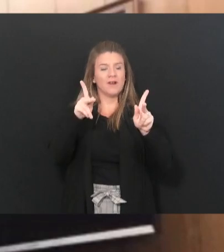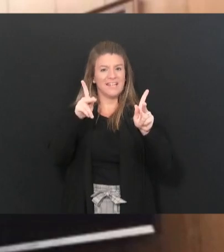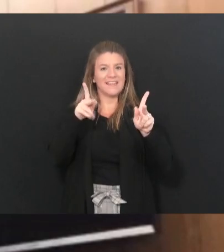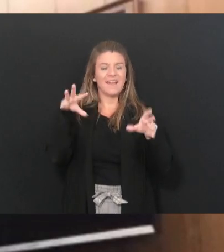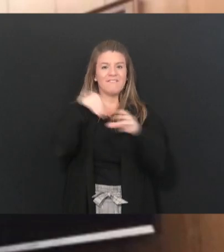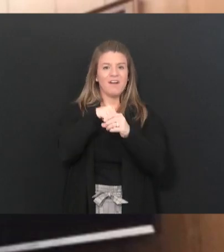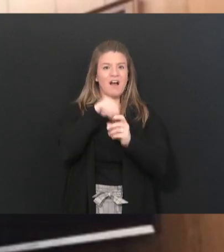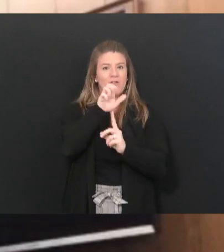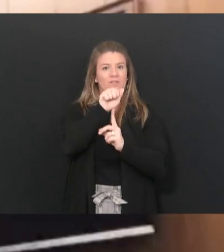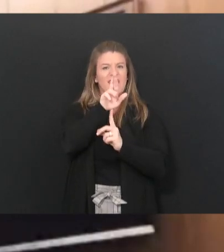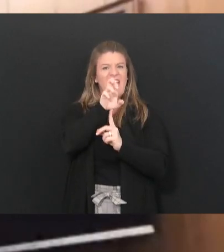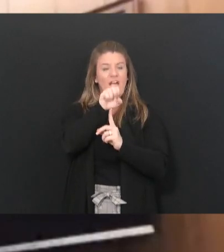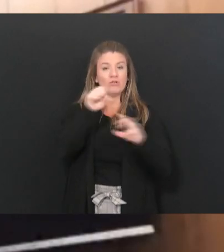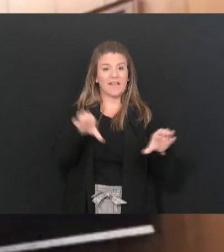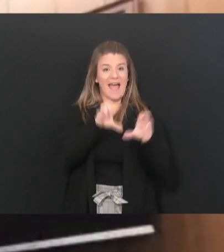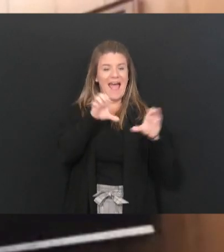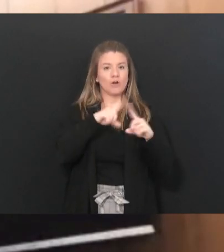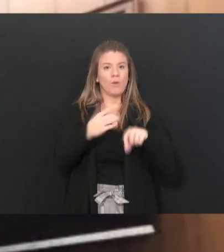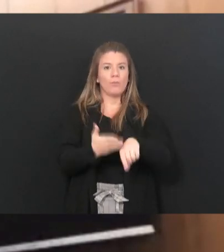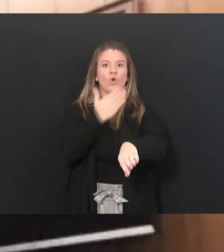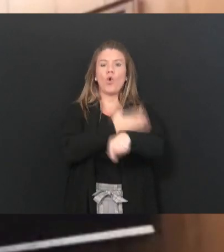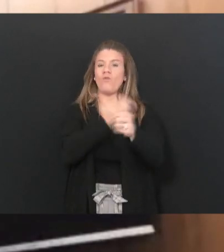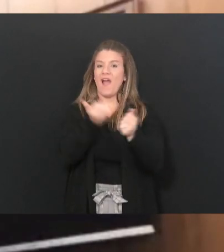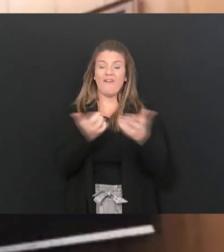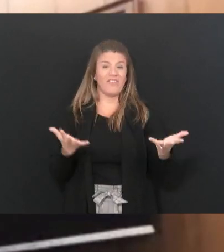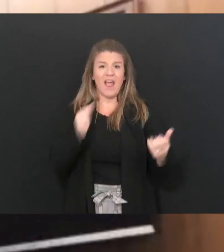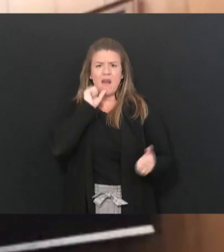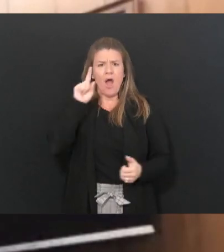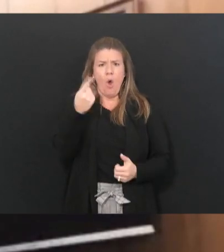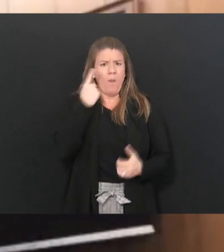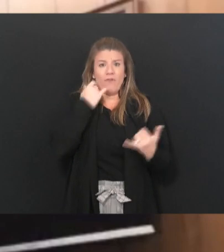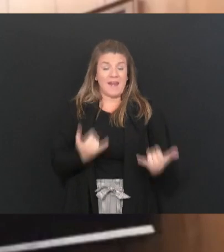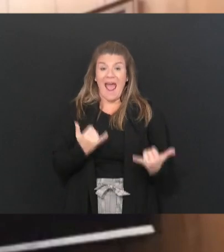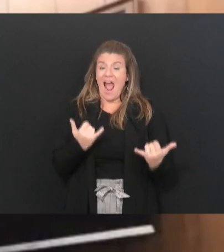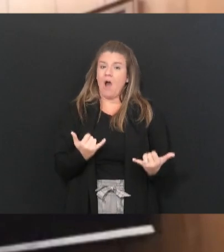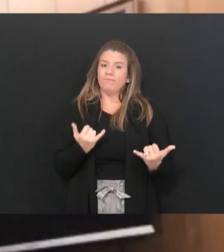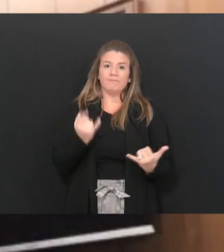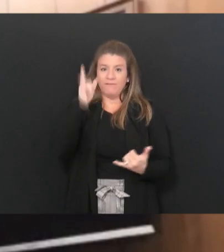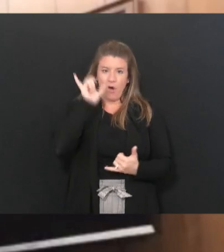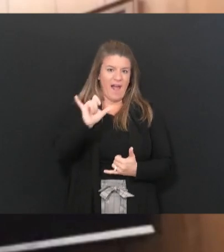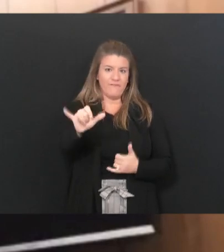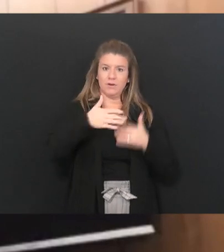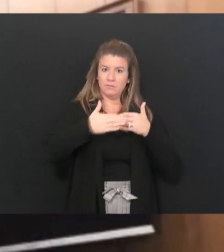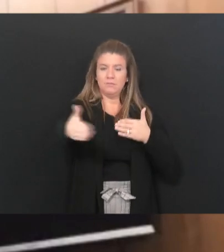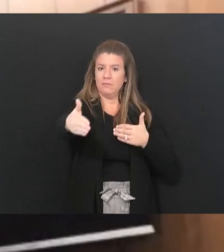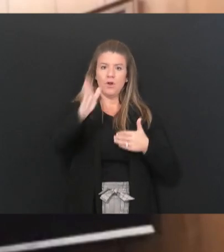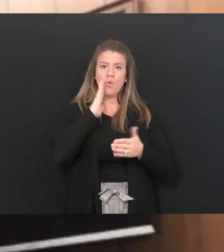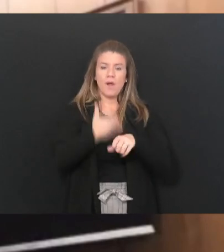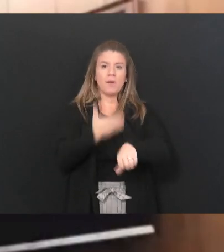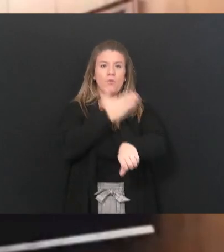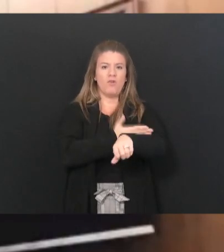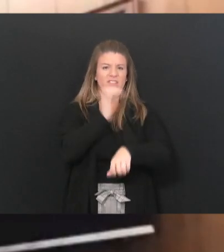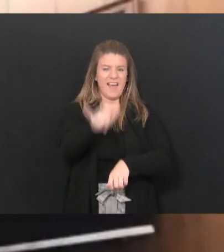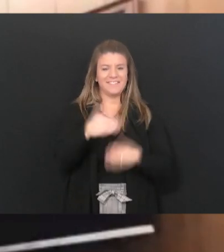Act to improve those things going forward, not just for this event, but for our citizens going forward. Thank